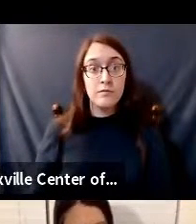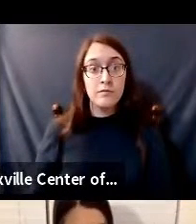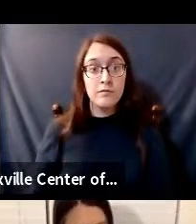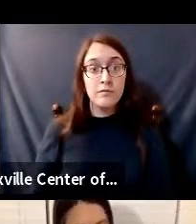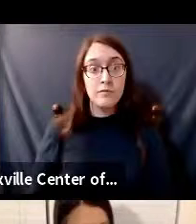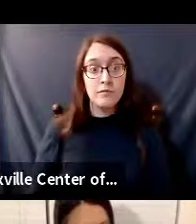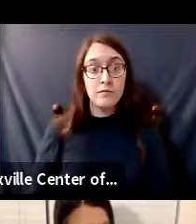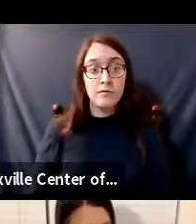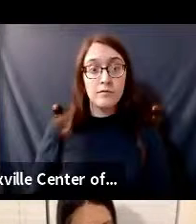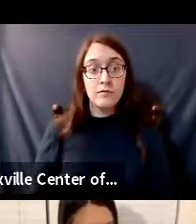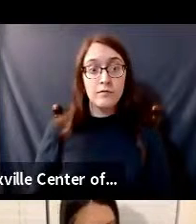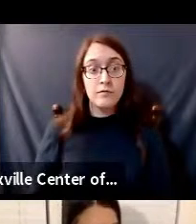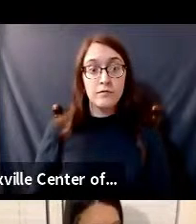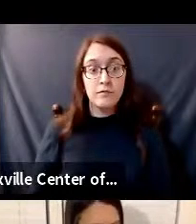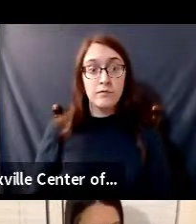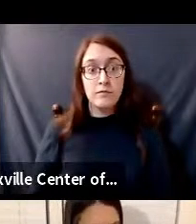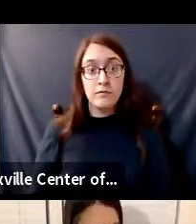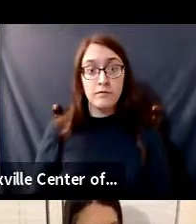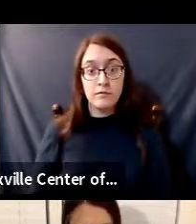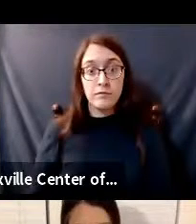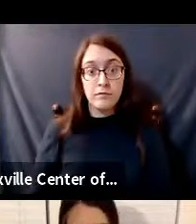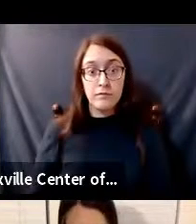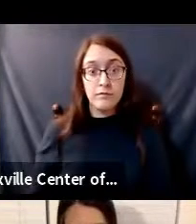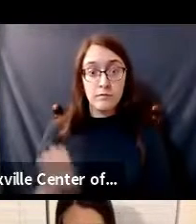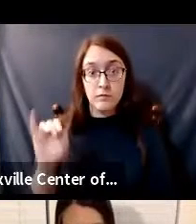I'm fine with that, if everyone else is.